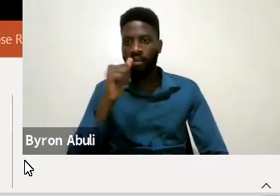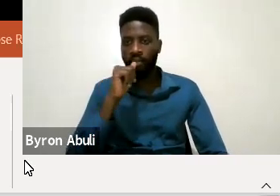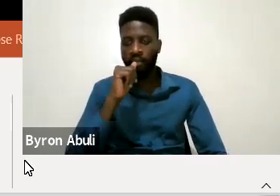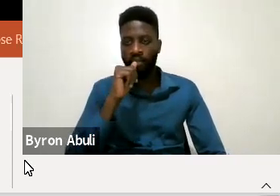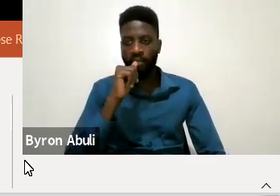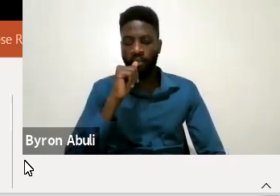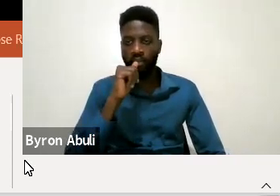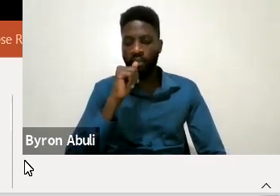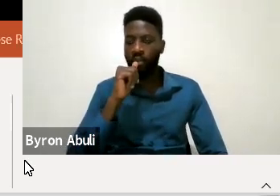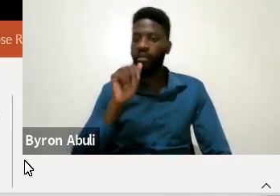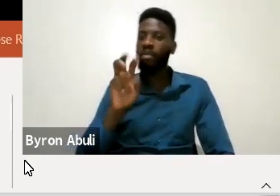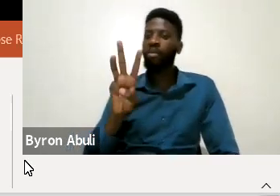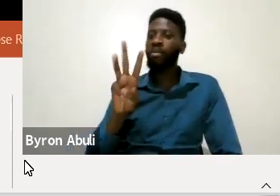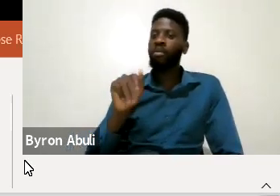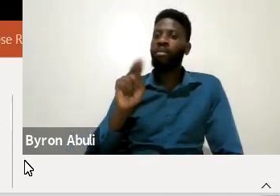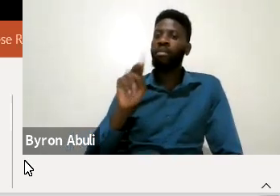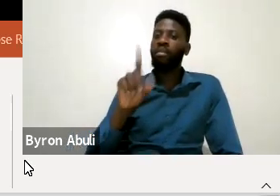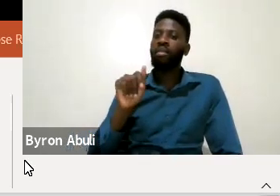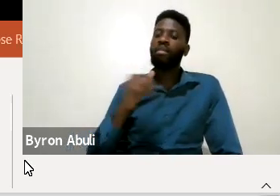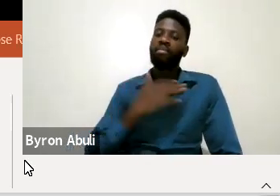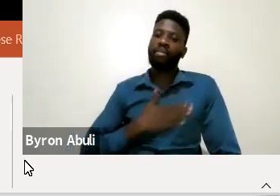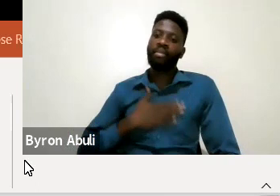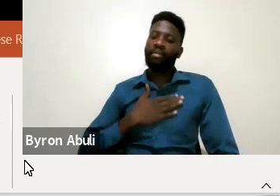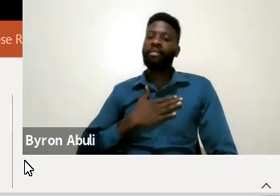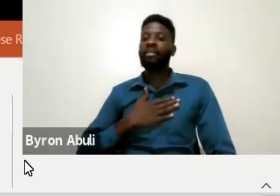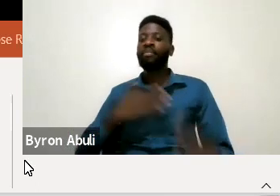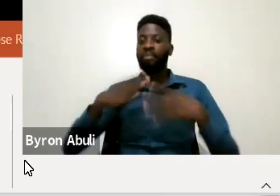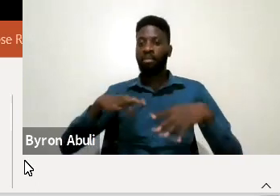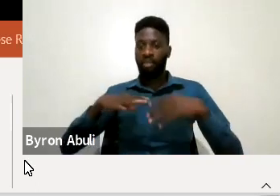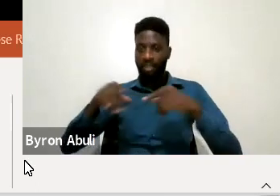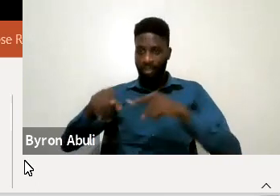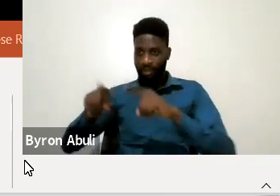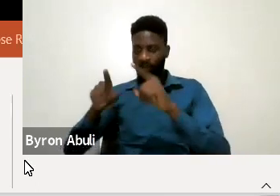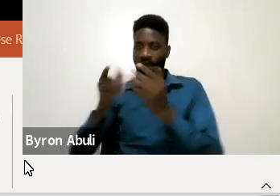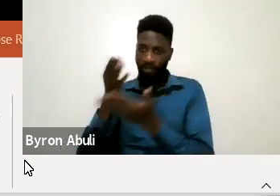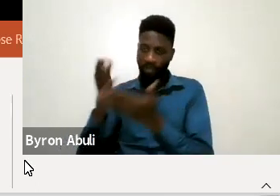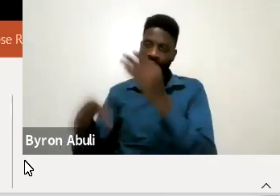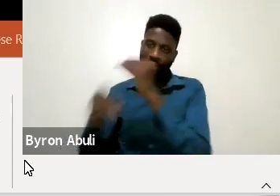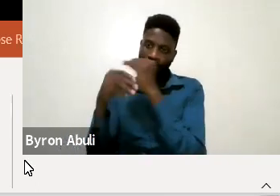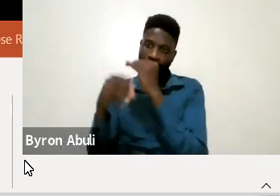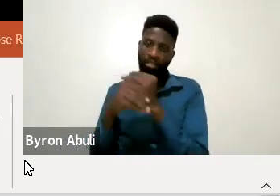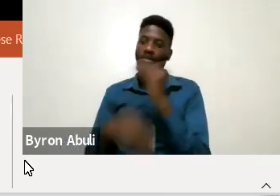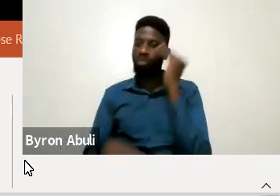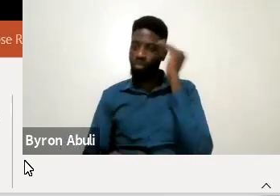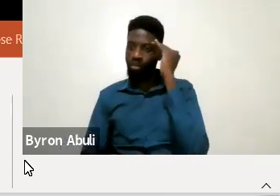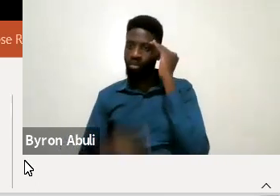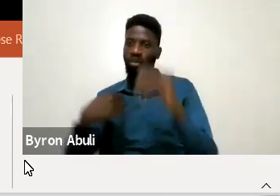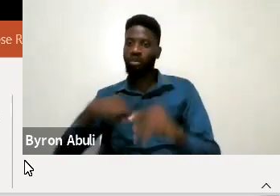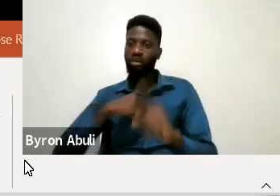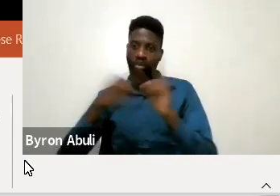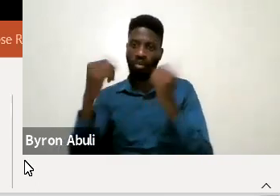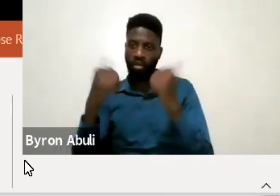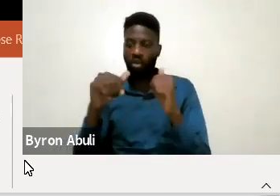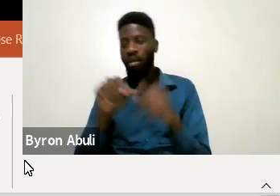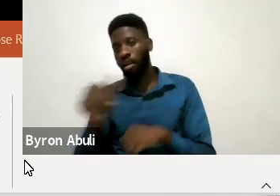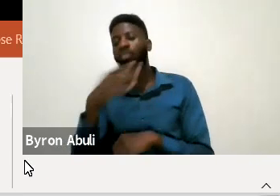One dear, please do me a favor, like add the people that are there. I know we are yet to talk, but please add those ones that want to